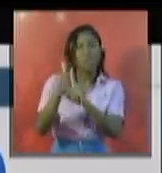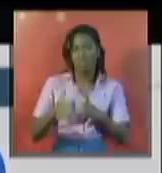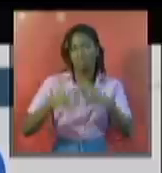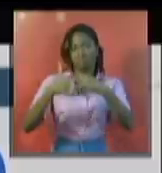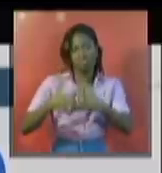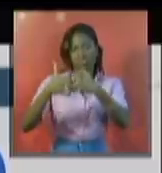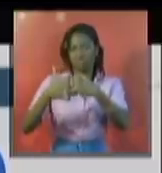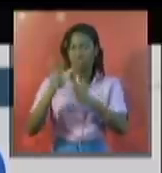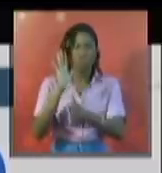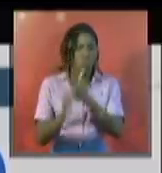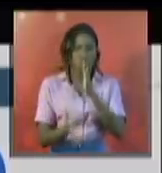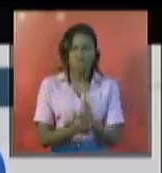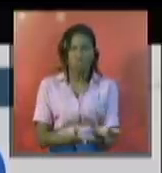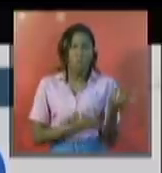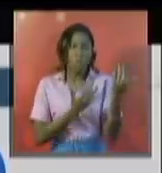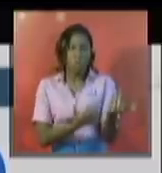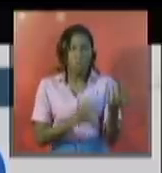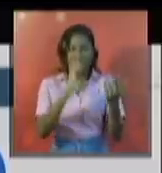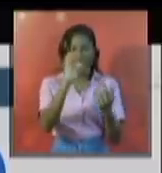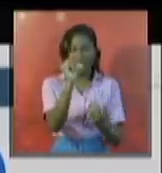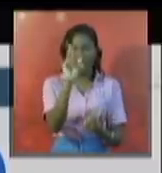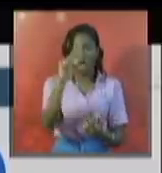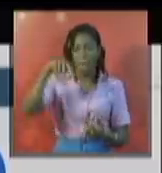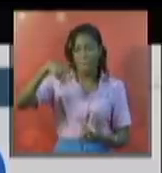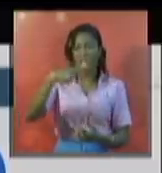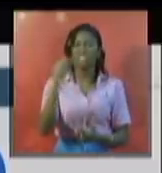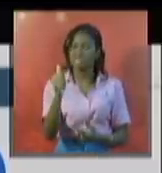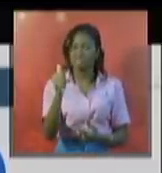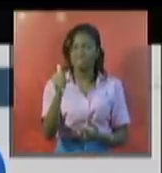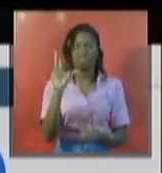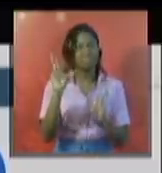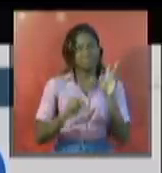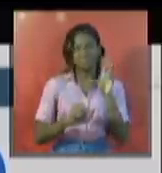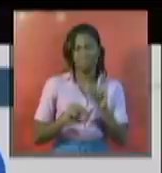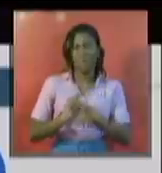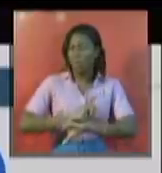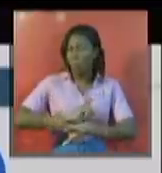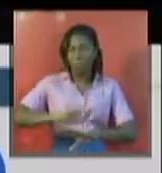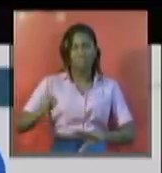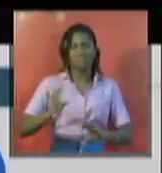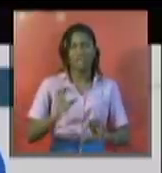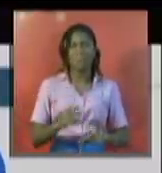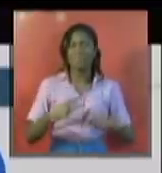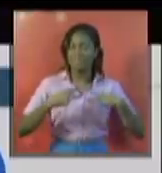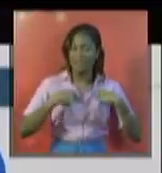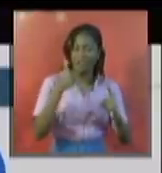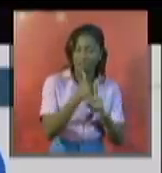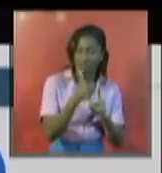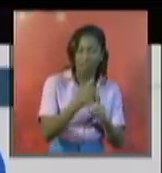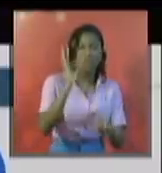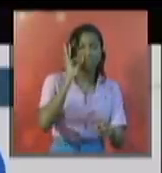the Trinidad and Tobago Public Health Lab. They now procure samples directly from within the North Central Regional Health Authority,